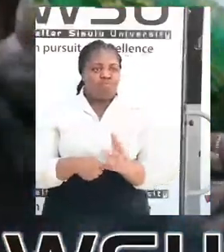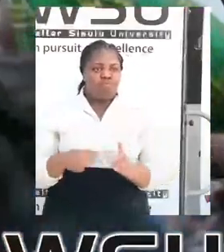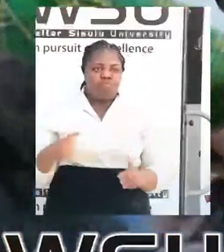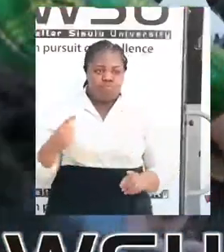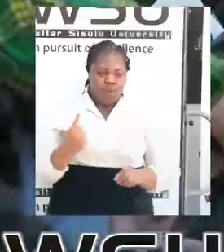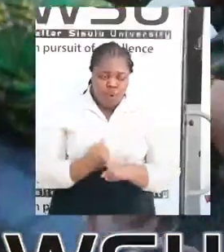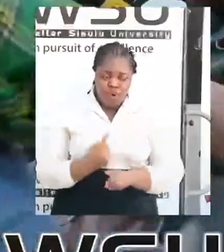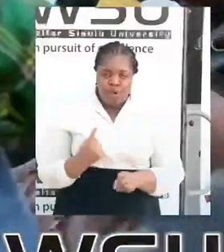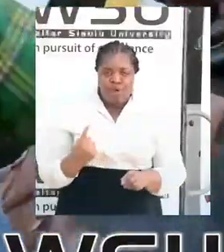day and night